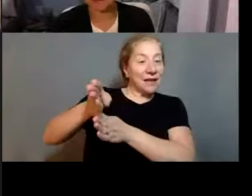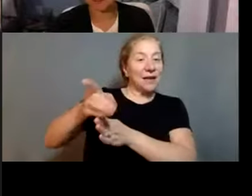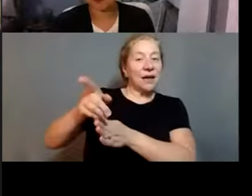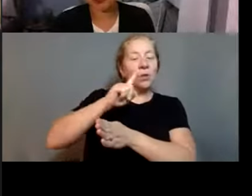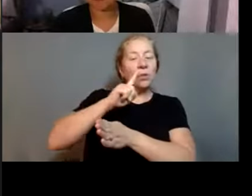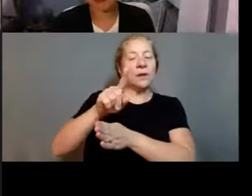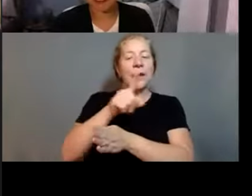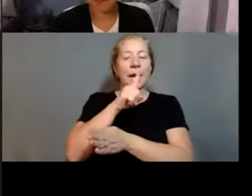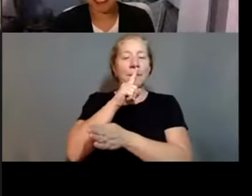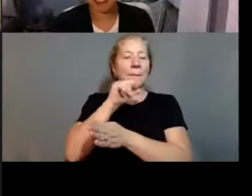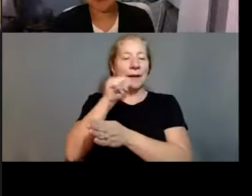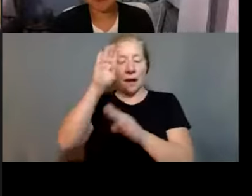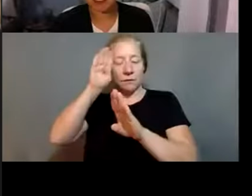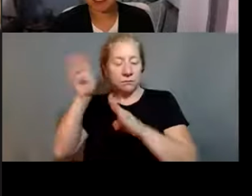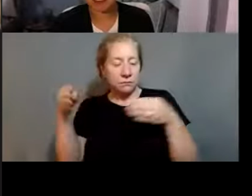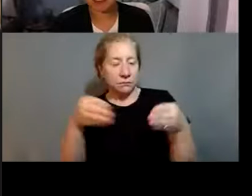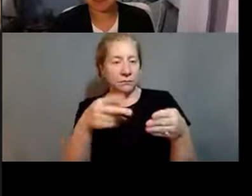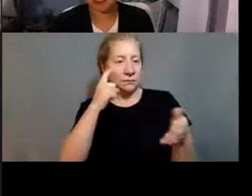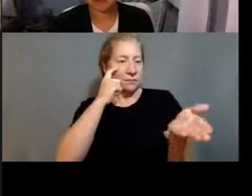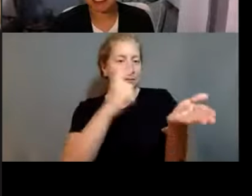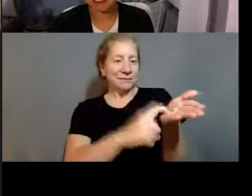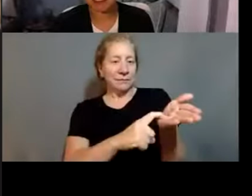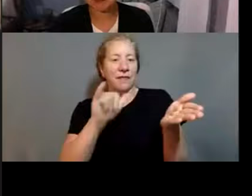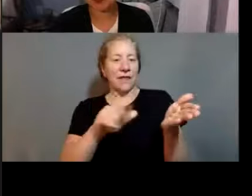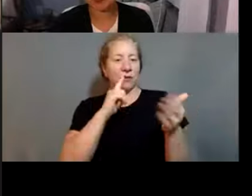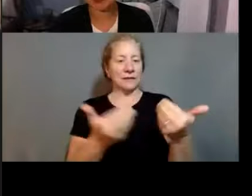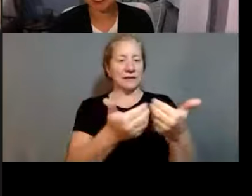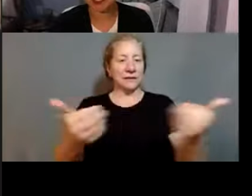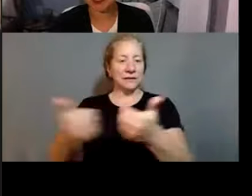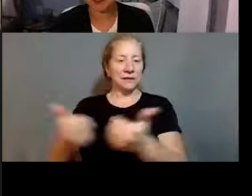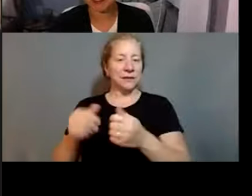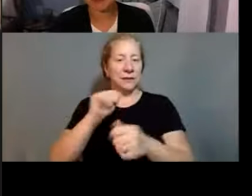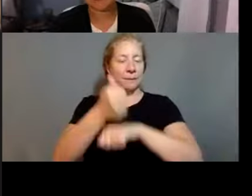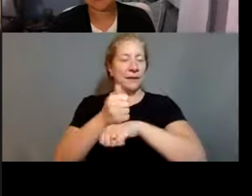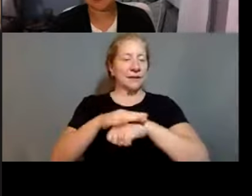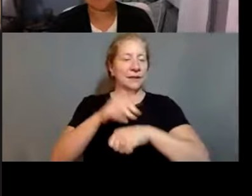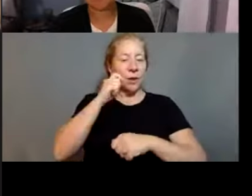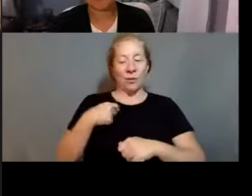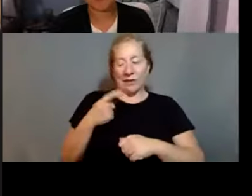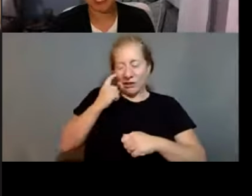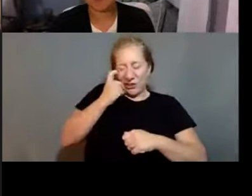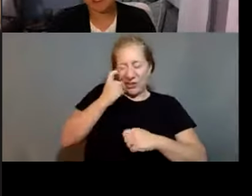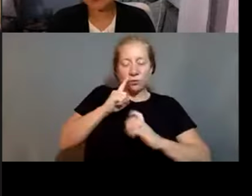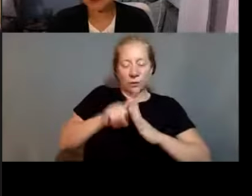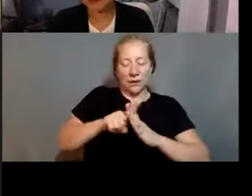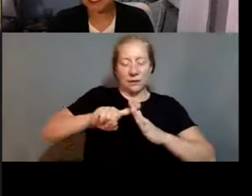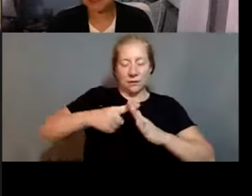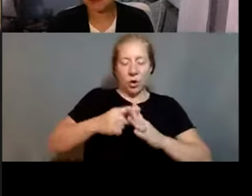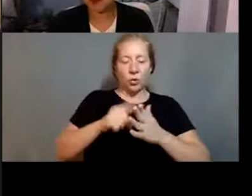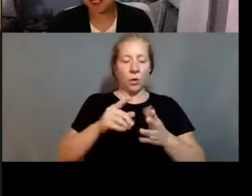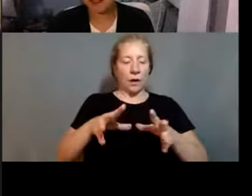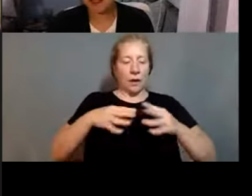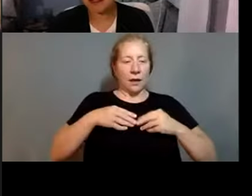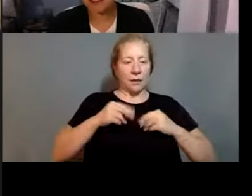the structural racism that even exists within medicine. I think we're starting to, but it's going to take time to